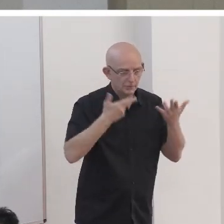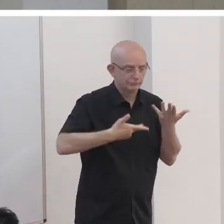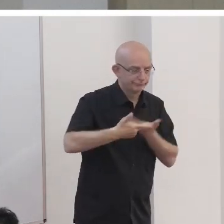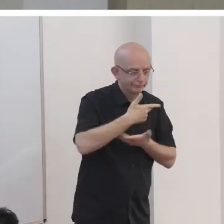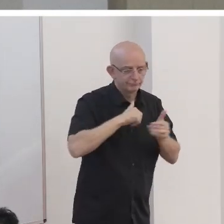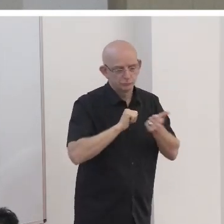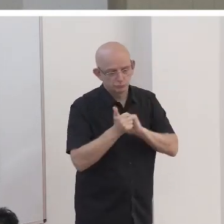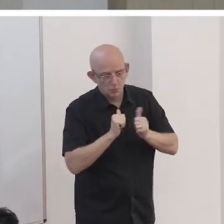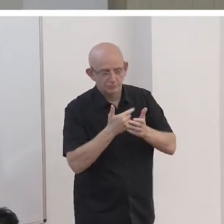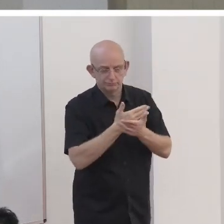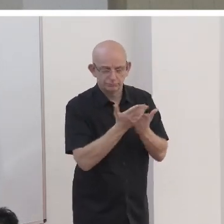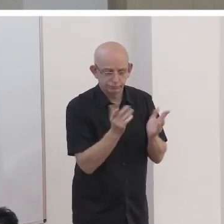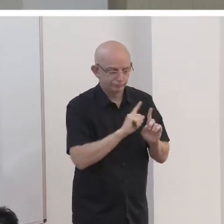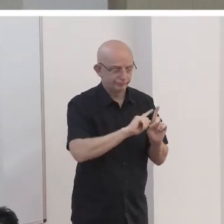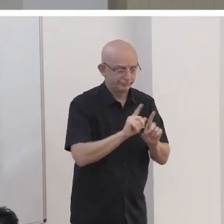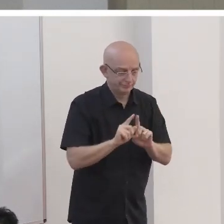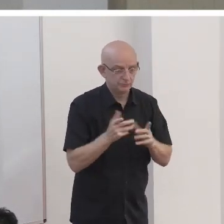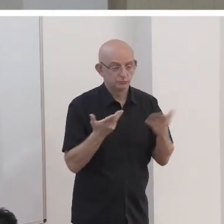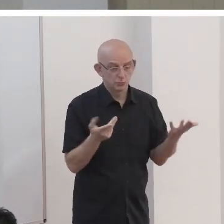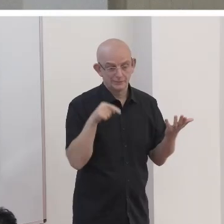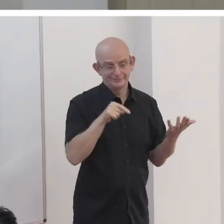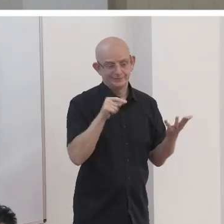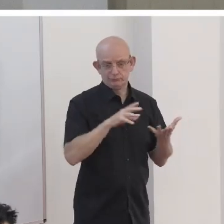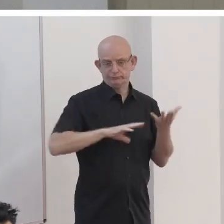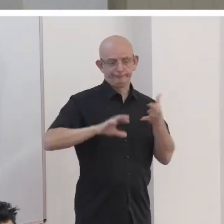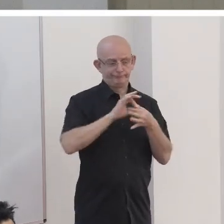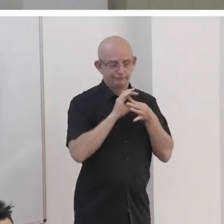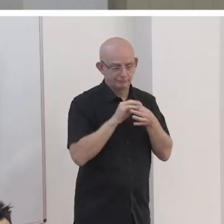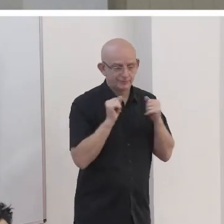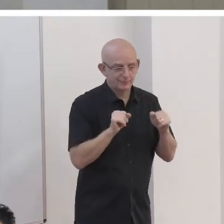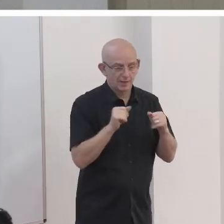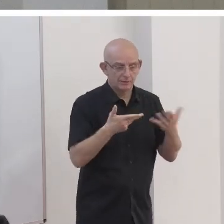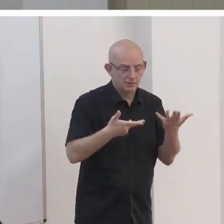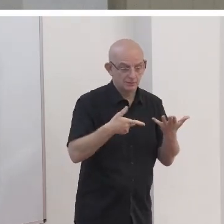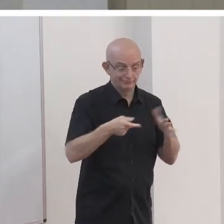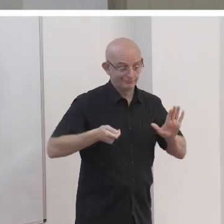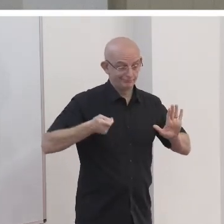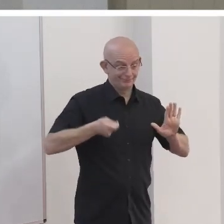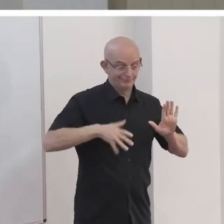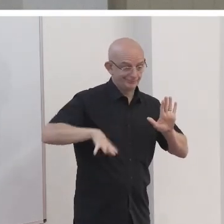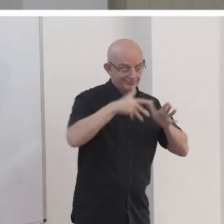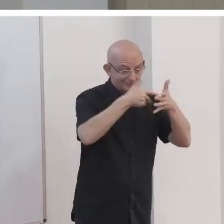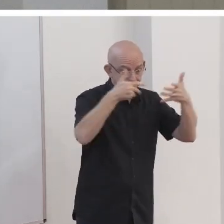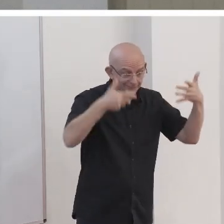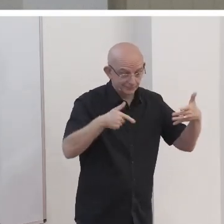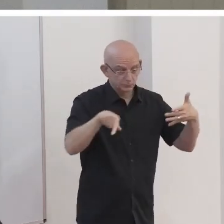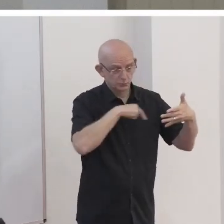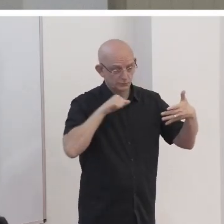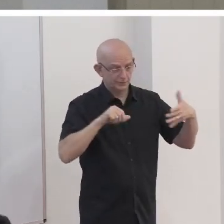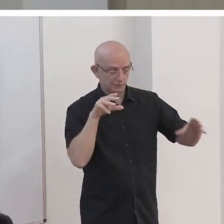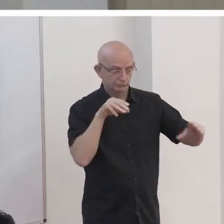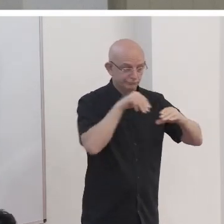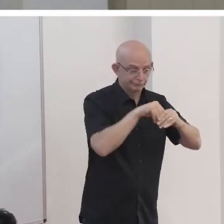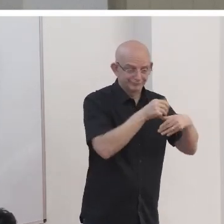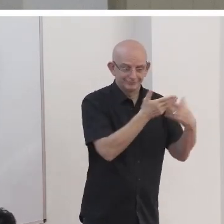consequences for state parties, people trying to access the justice system. And we know from the research in Ireland and in other jurisdictions that in terms of